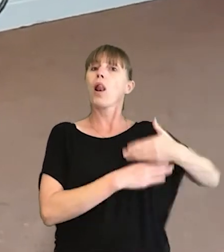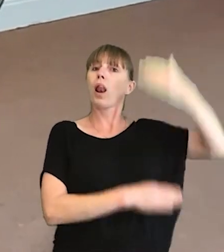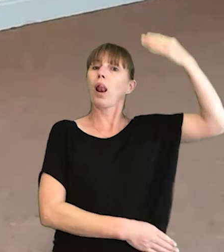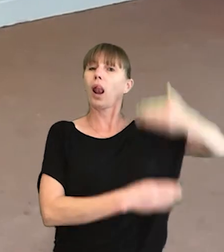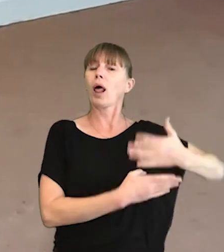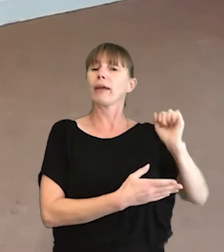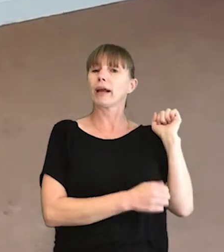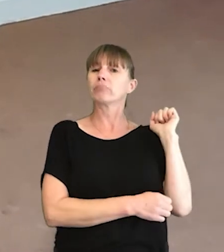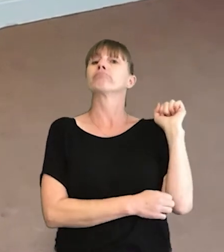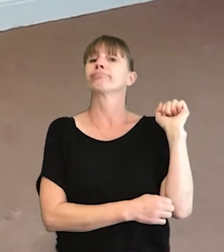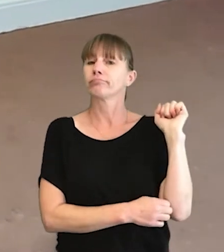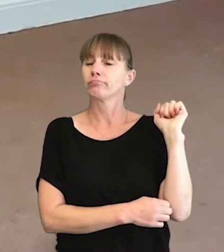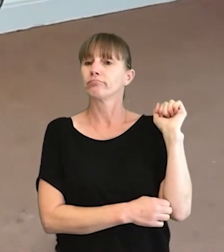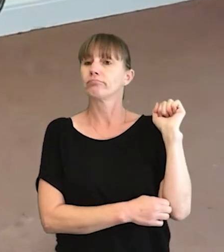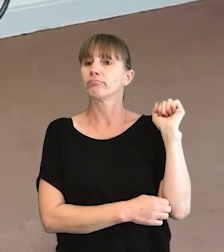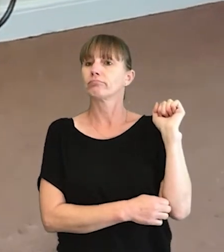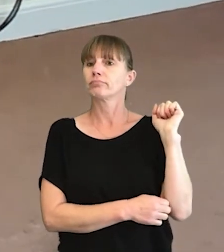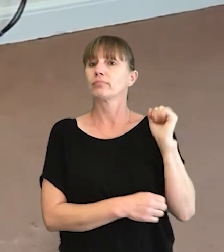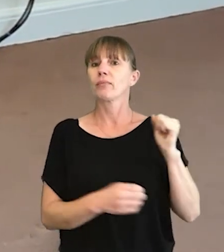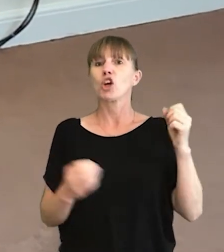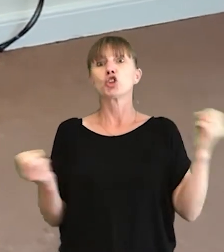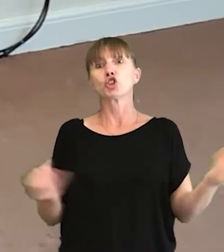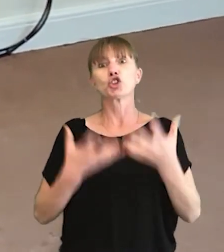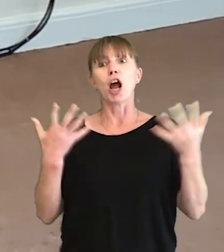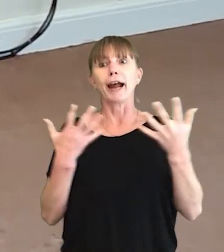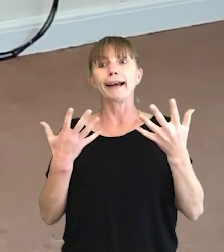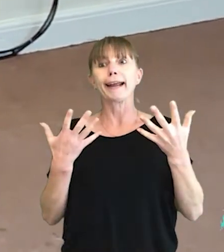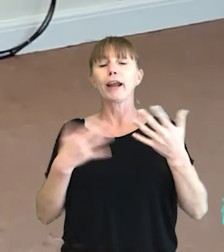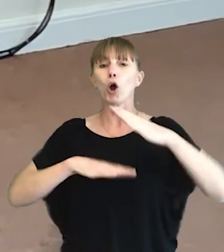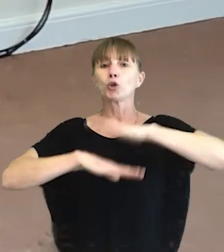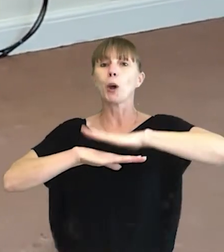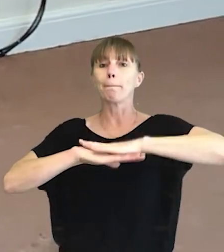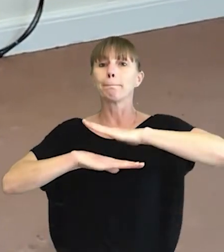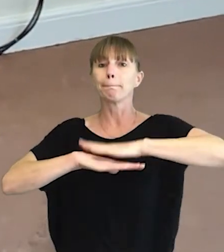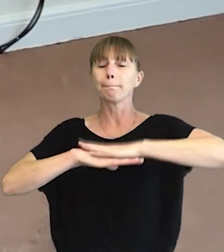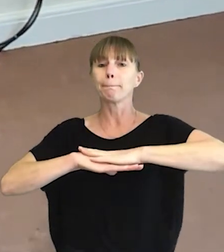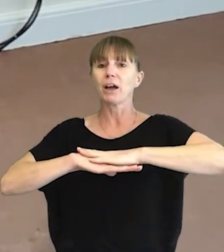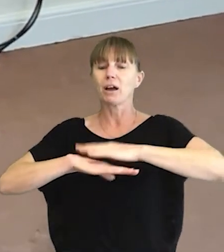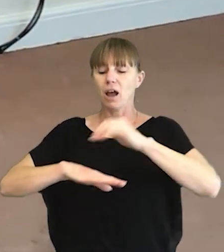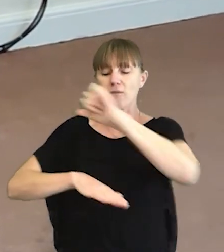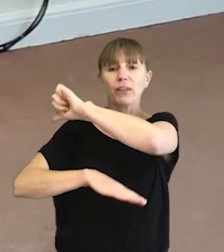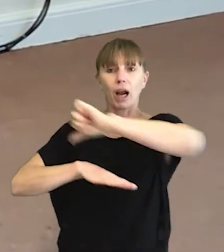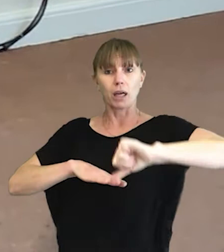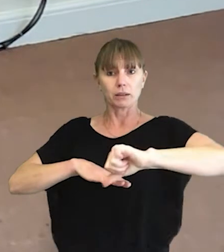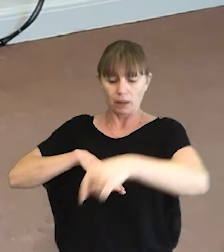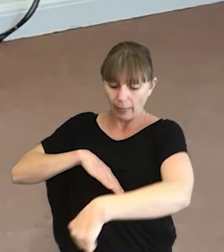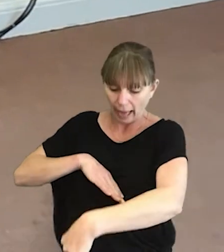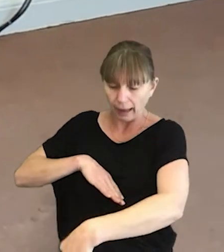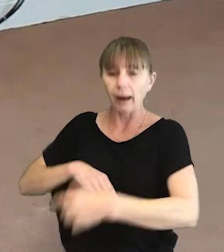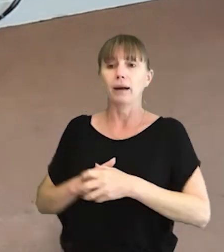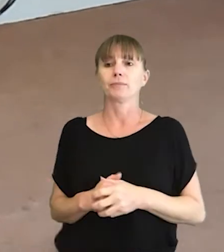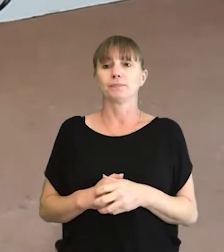there to support her. The shiny side of the pad is going to go on top of the cut.